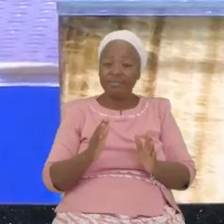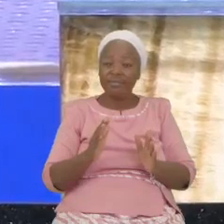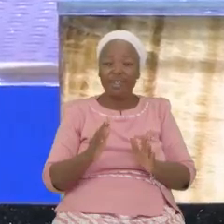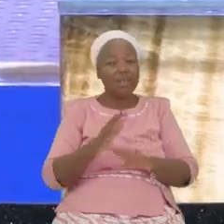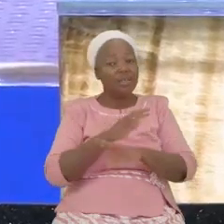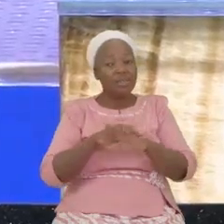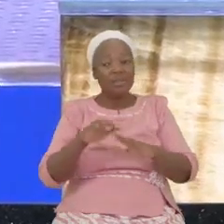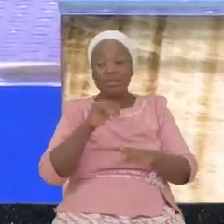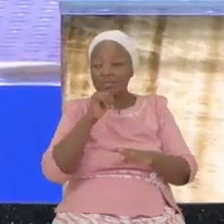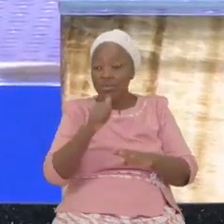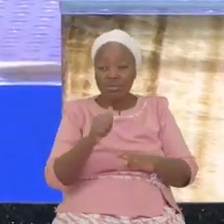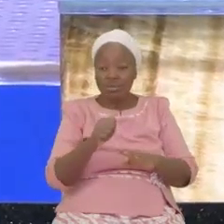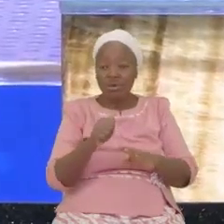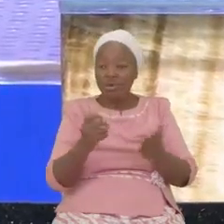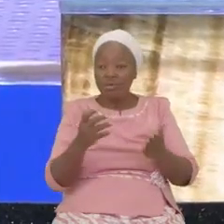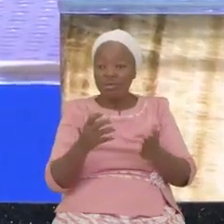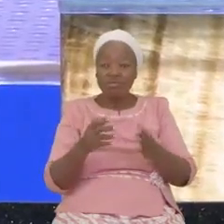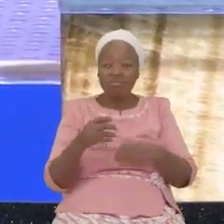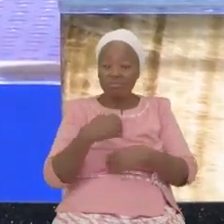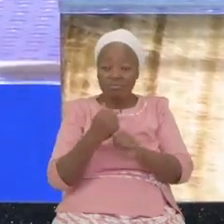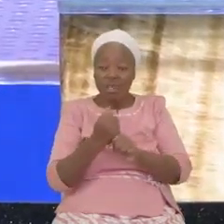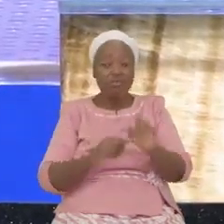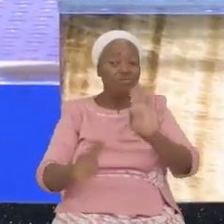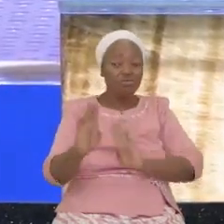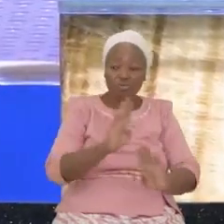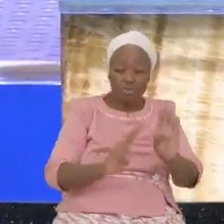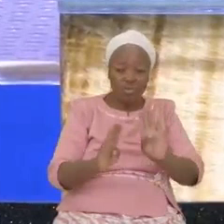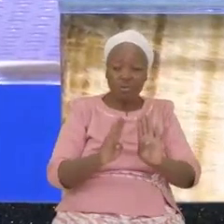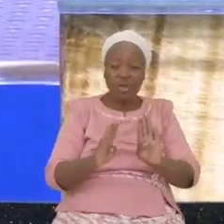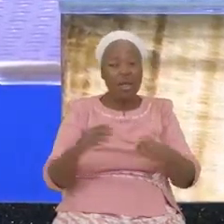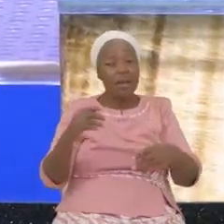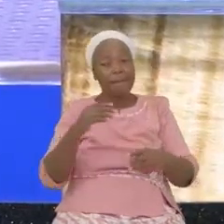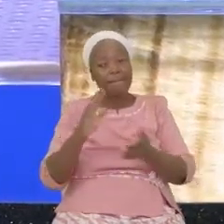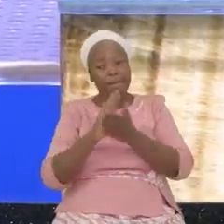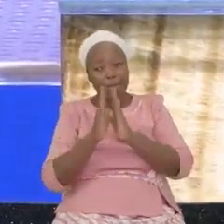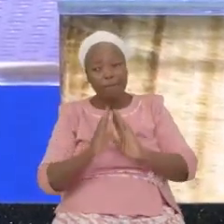does not knock heads together. Peace